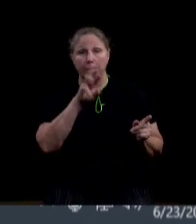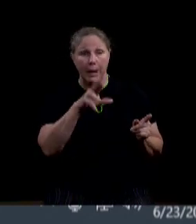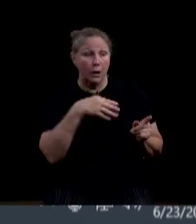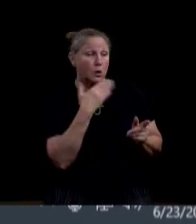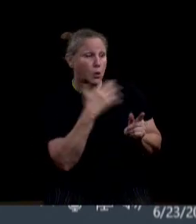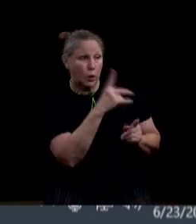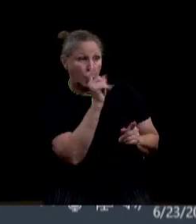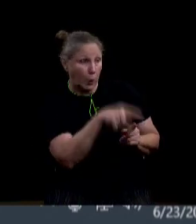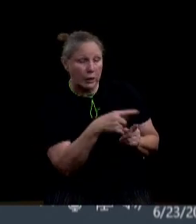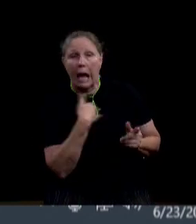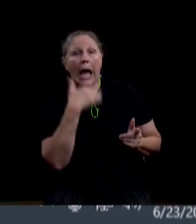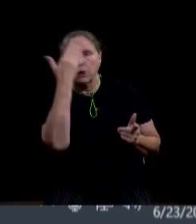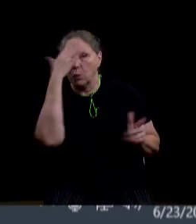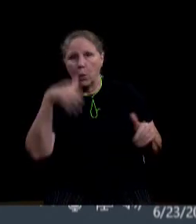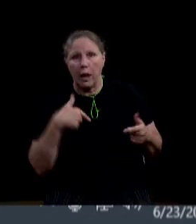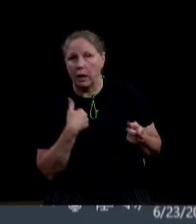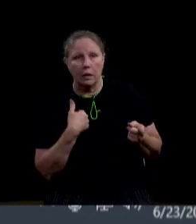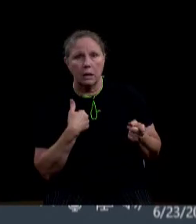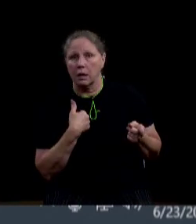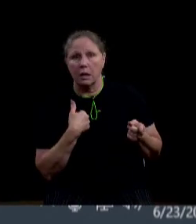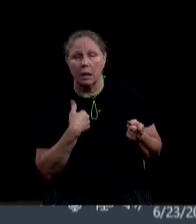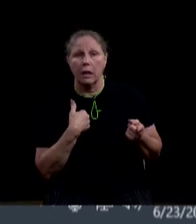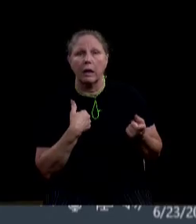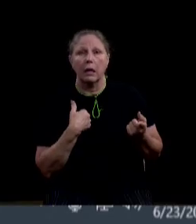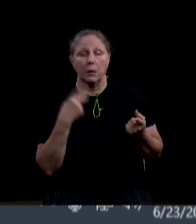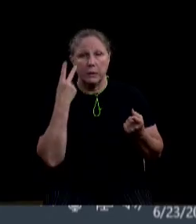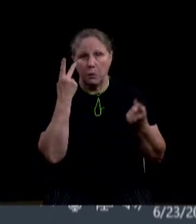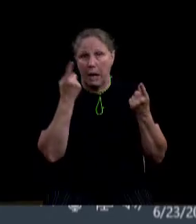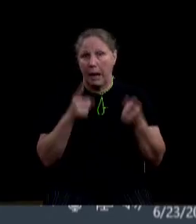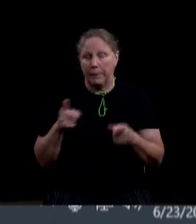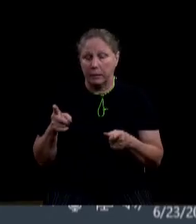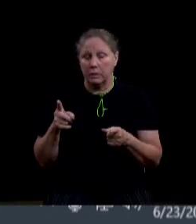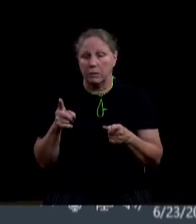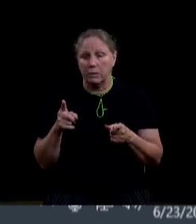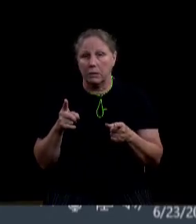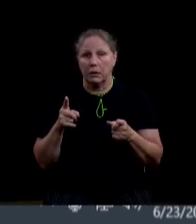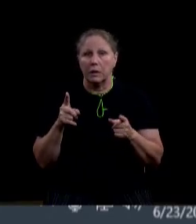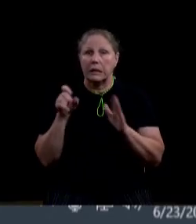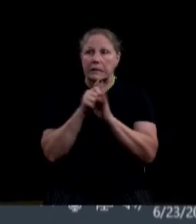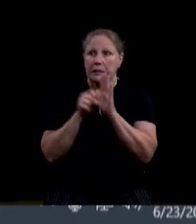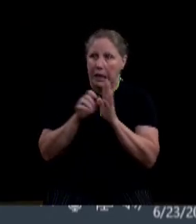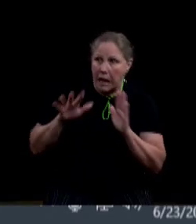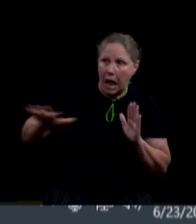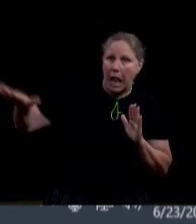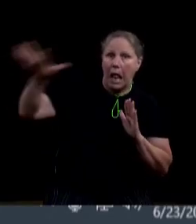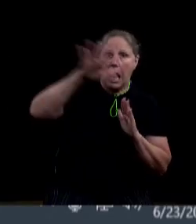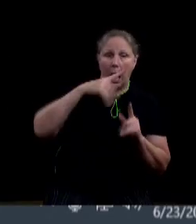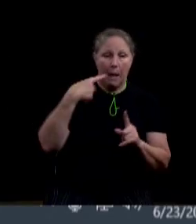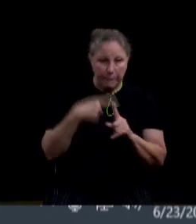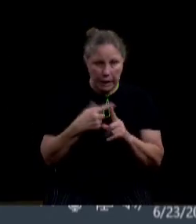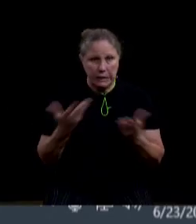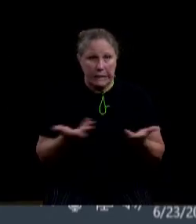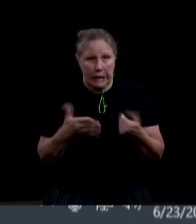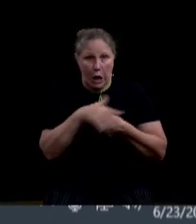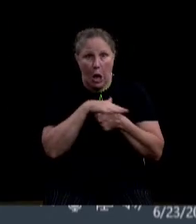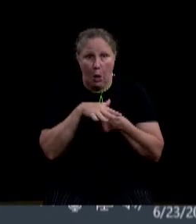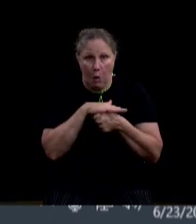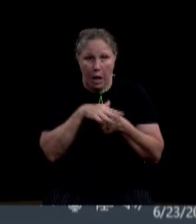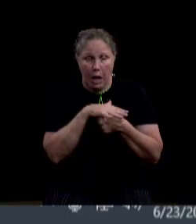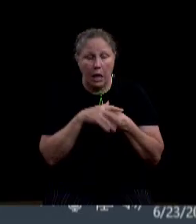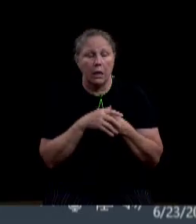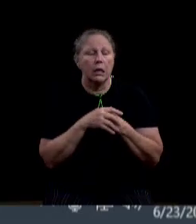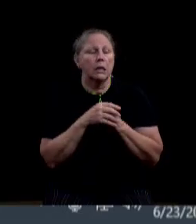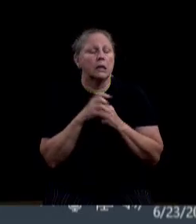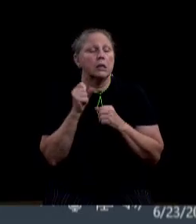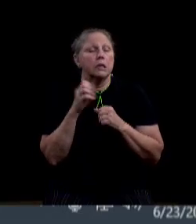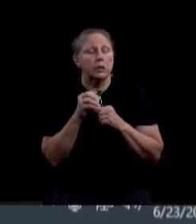what's happening around the state, in addition to what's happening in McLennan County. And so there are a number of factors I think we'll have to take into